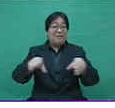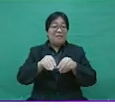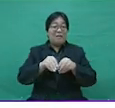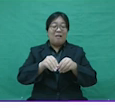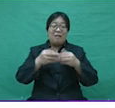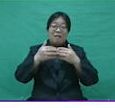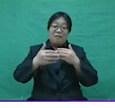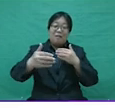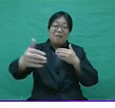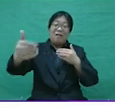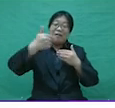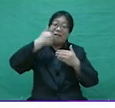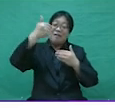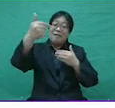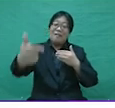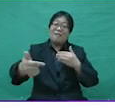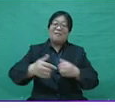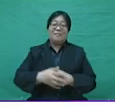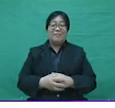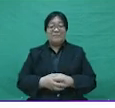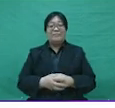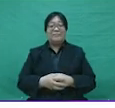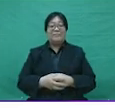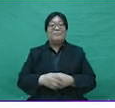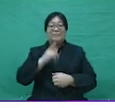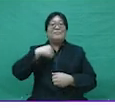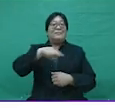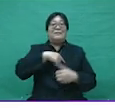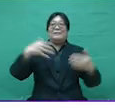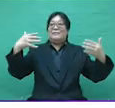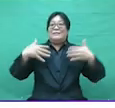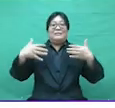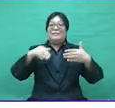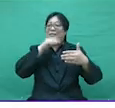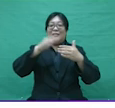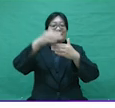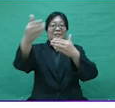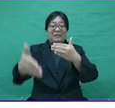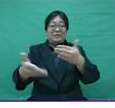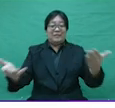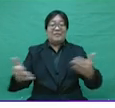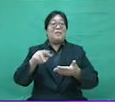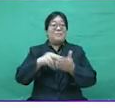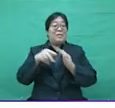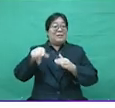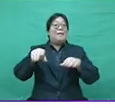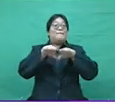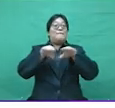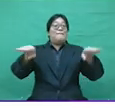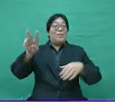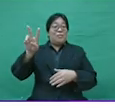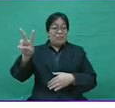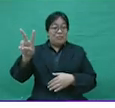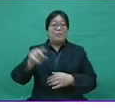will last longer than expected or feared. And that means in the phase